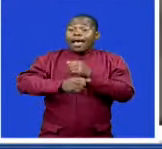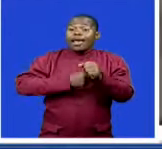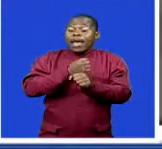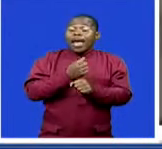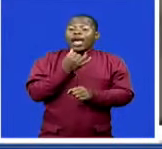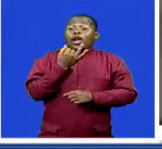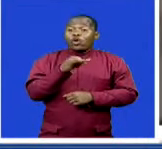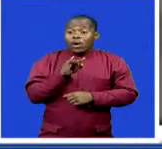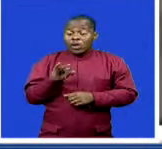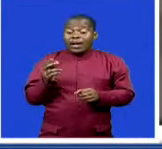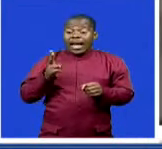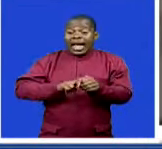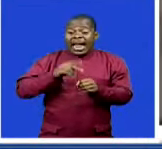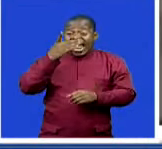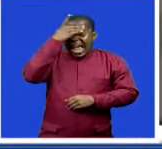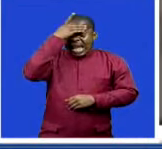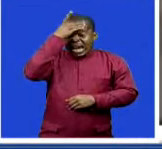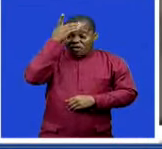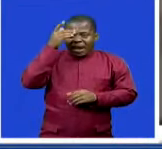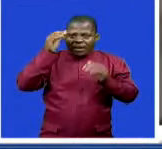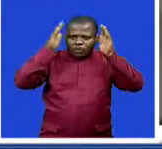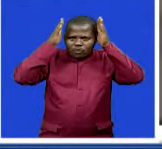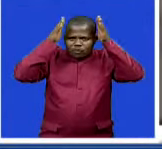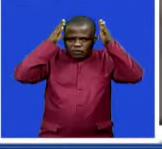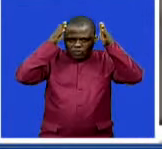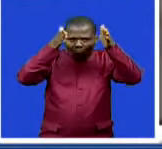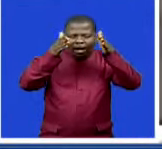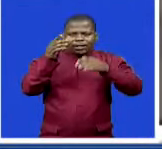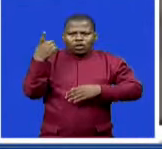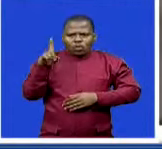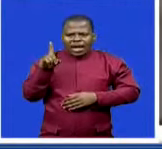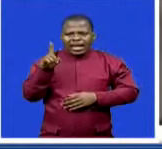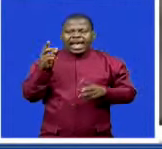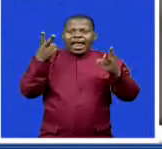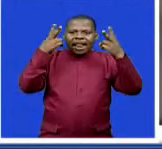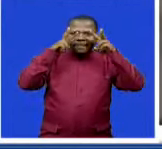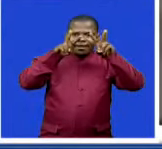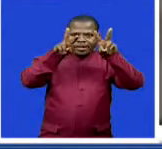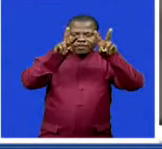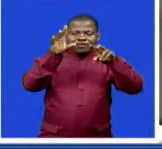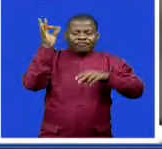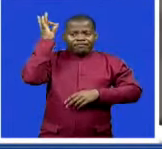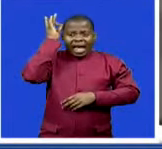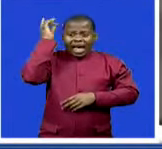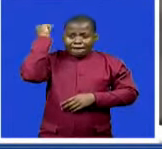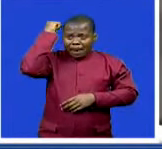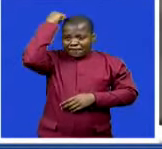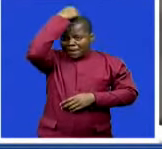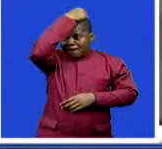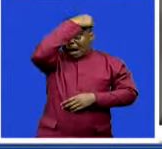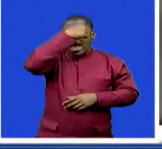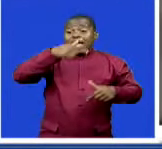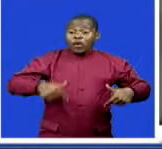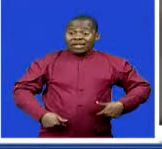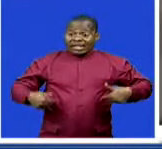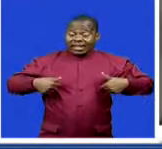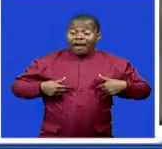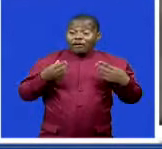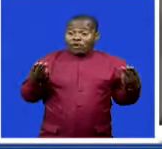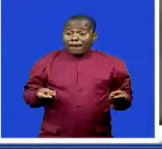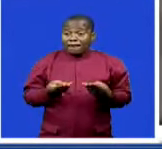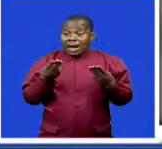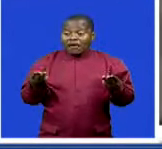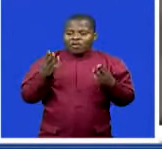imisele kutsi le liphupho lengwenyama lokuthi impilo yeMaswati yonke